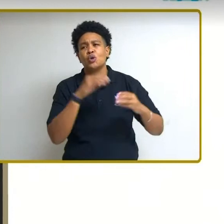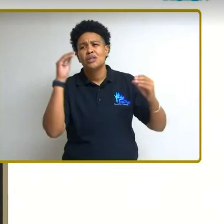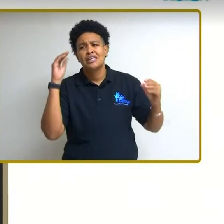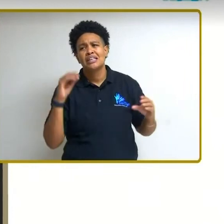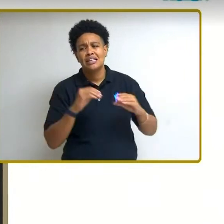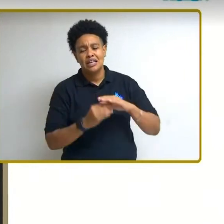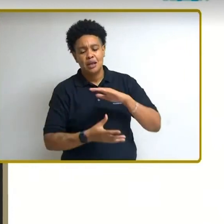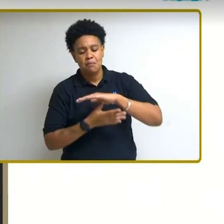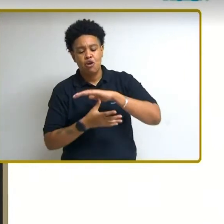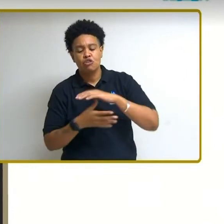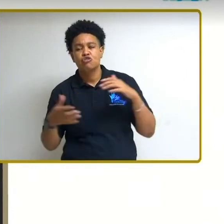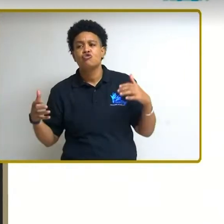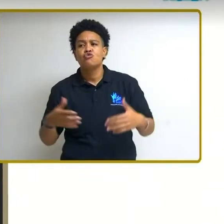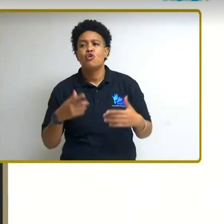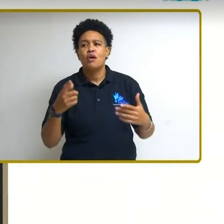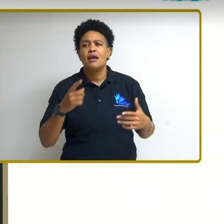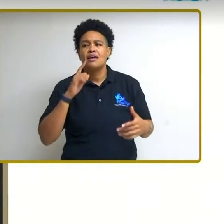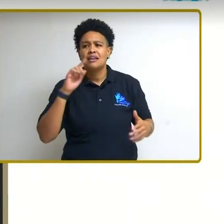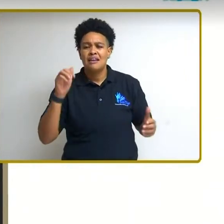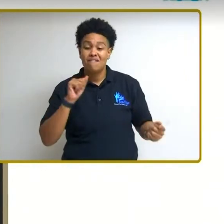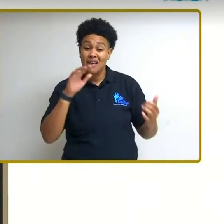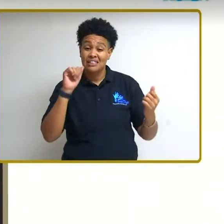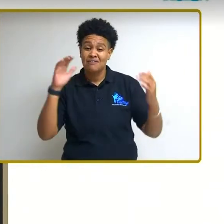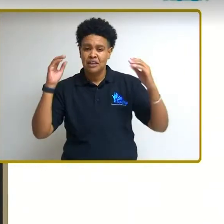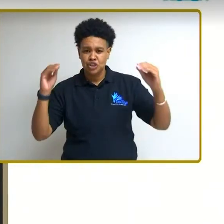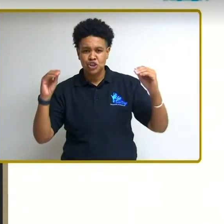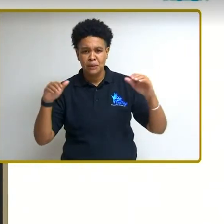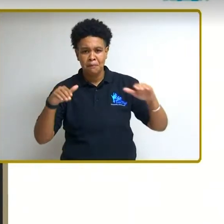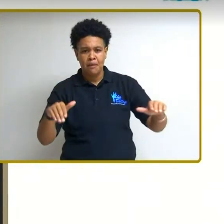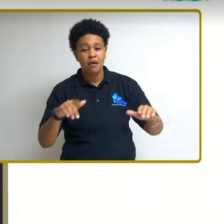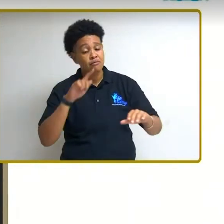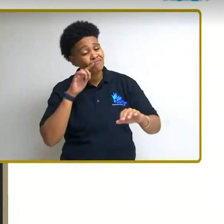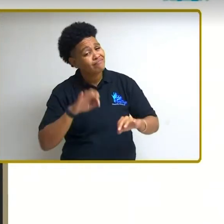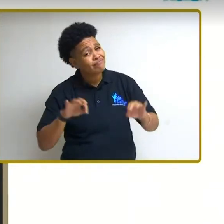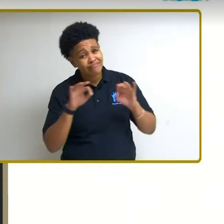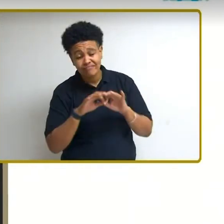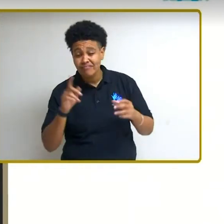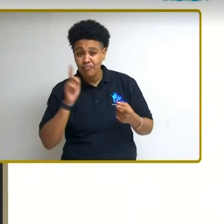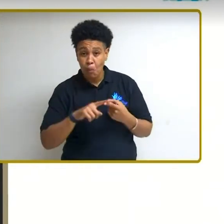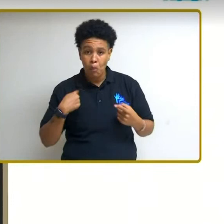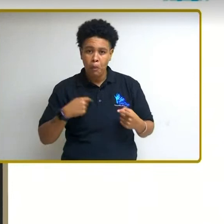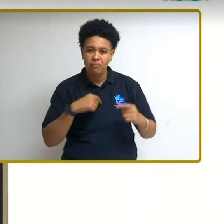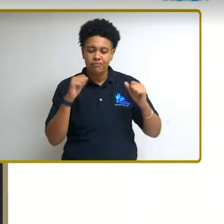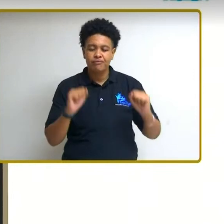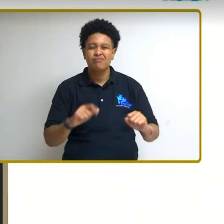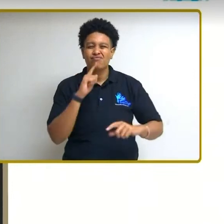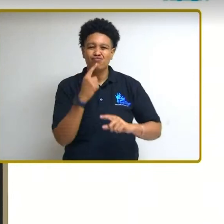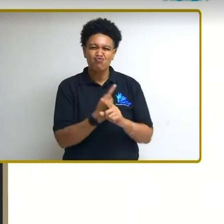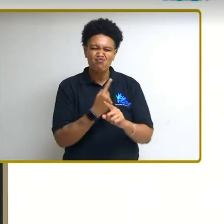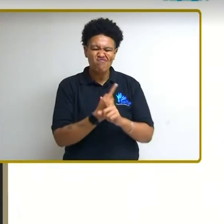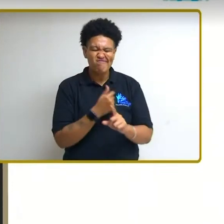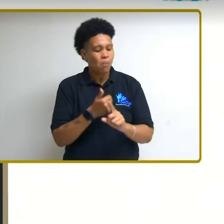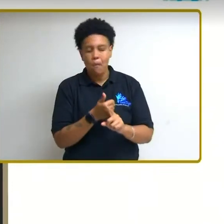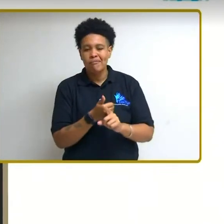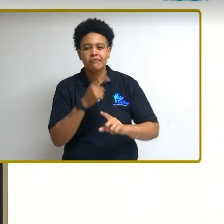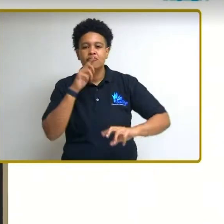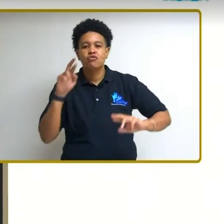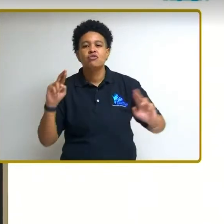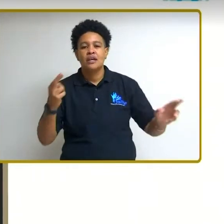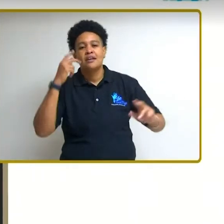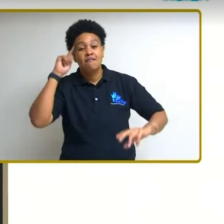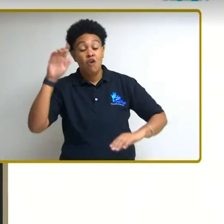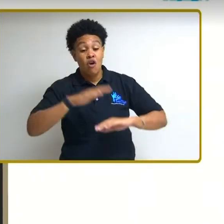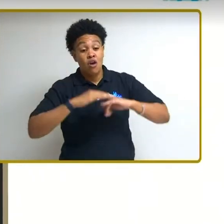the priority group. Face-to-face instruction is critical until we can properly be ready